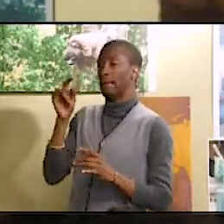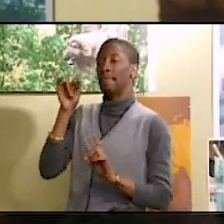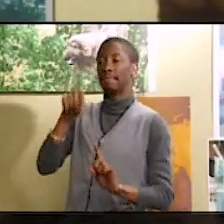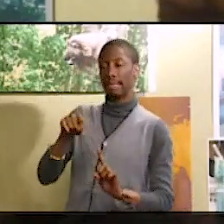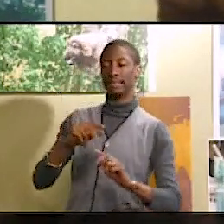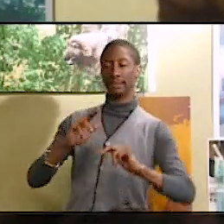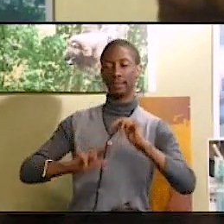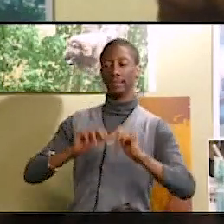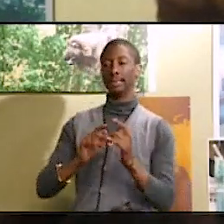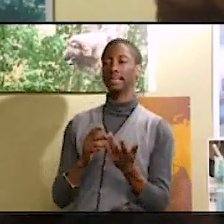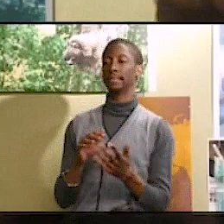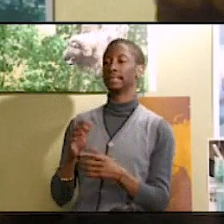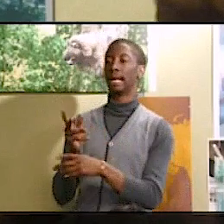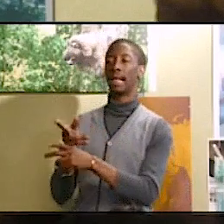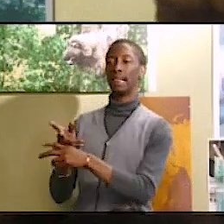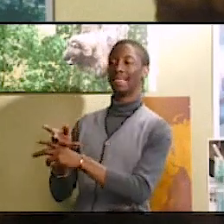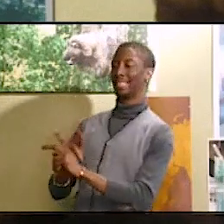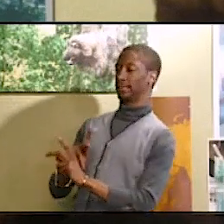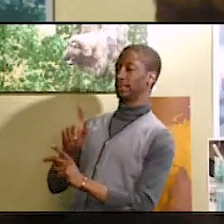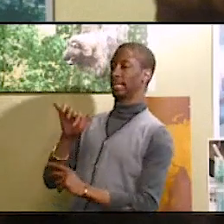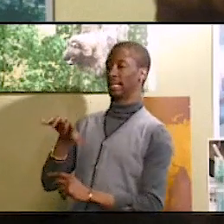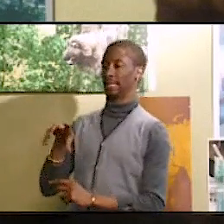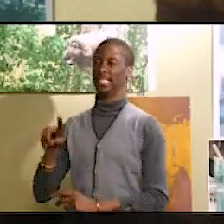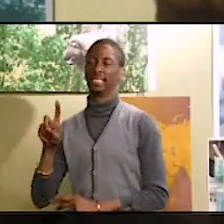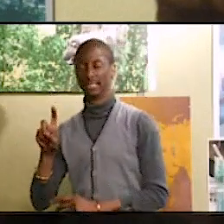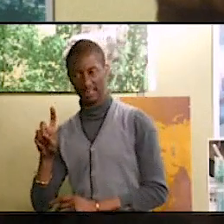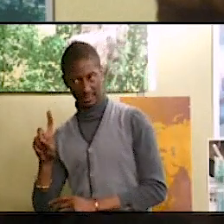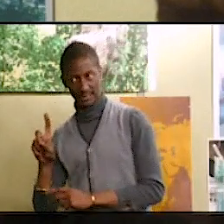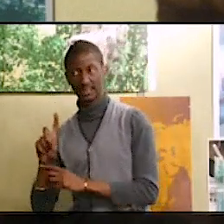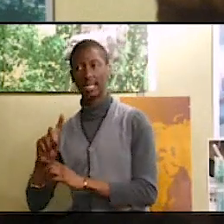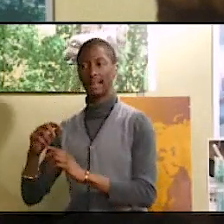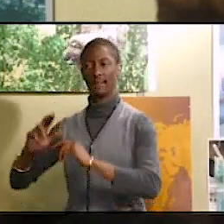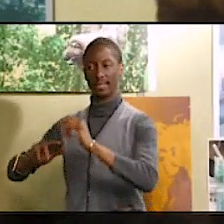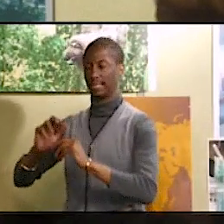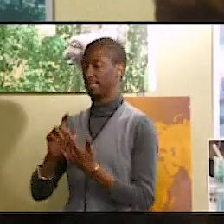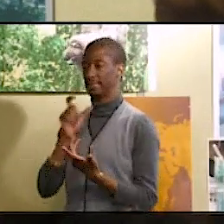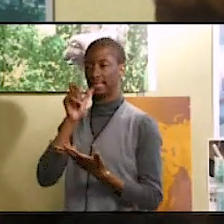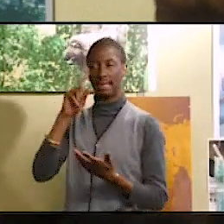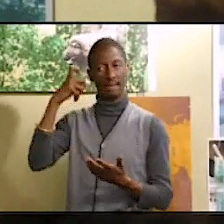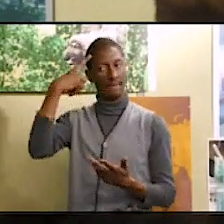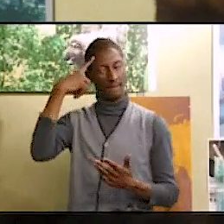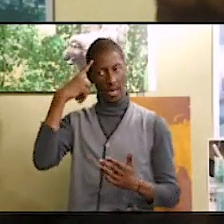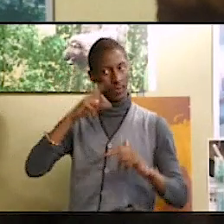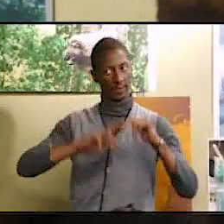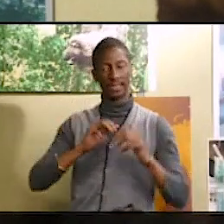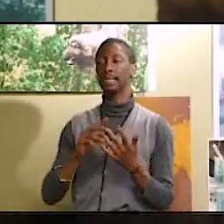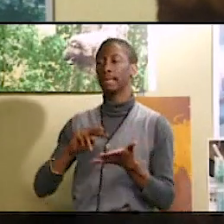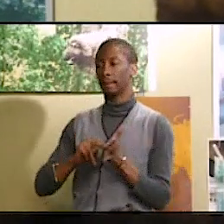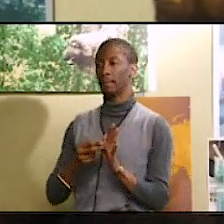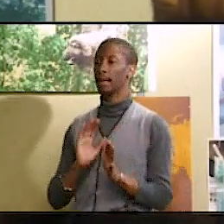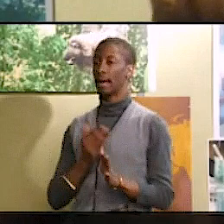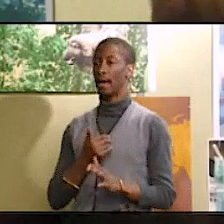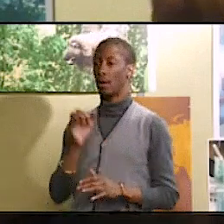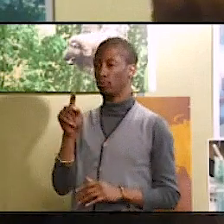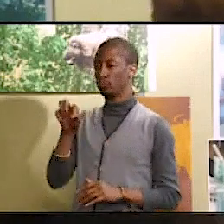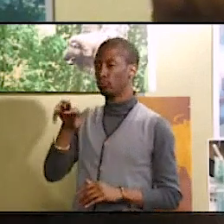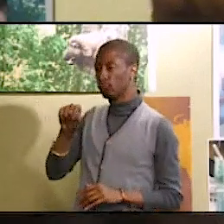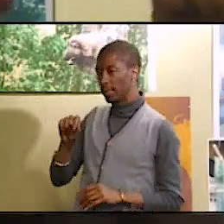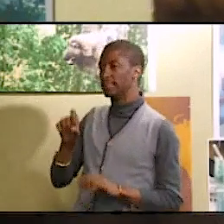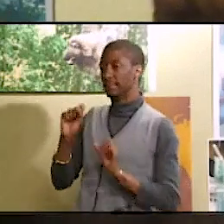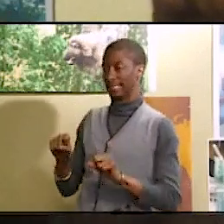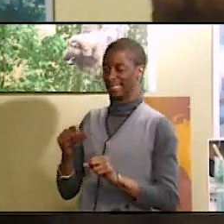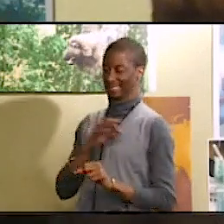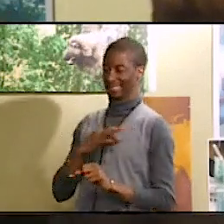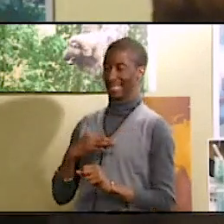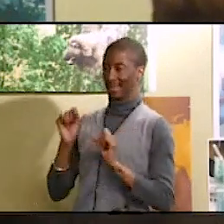a leased facility. It is not a federal facility. And therefore, our trust staff can continue to work. So